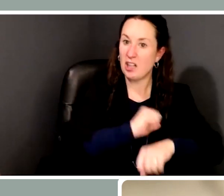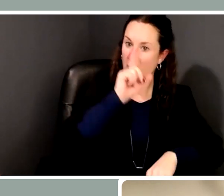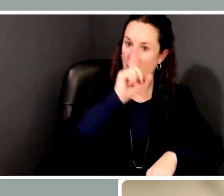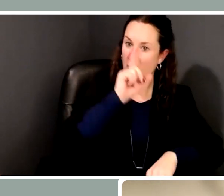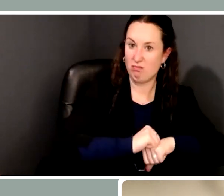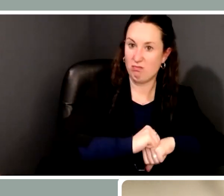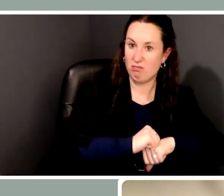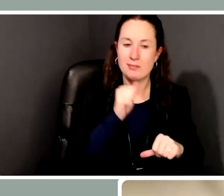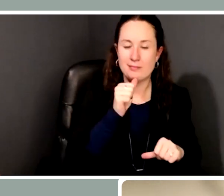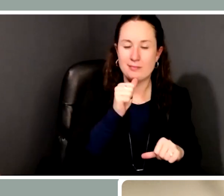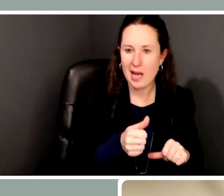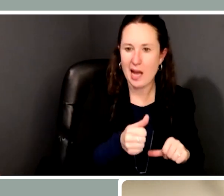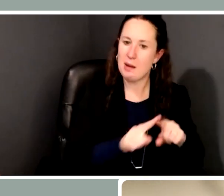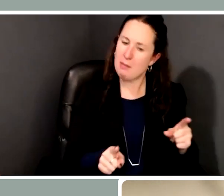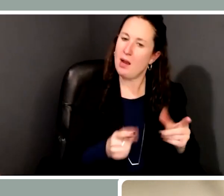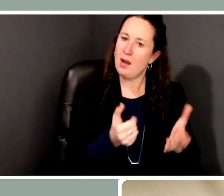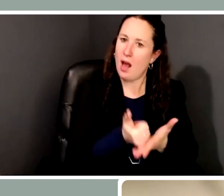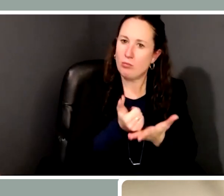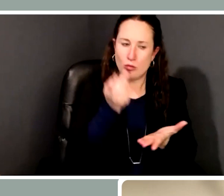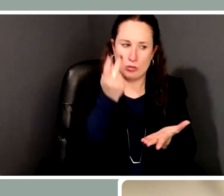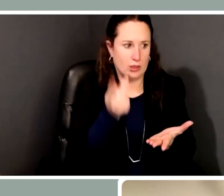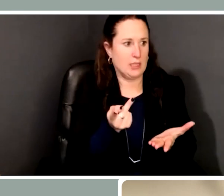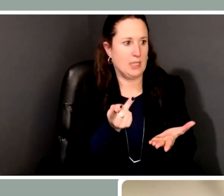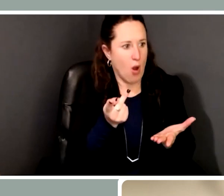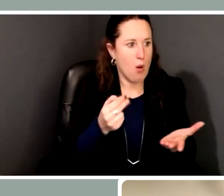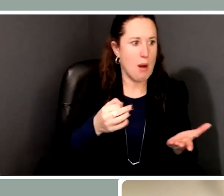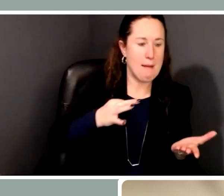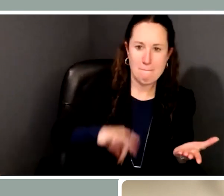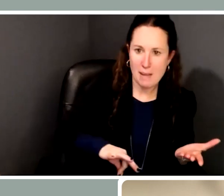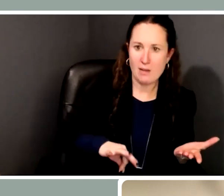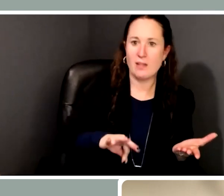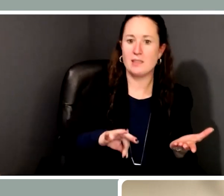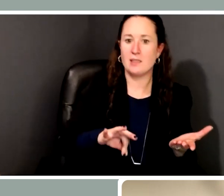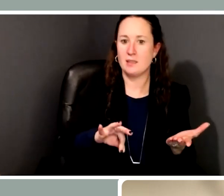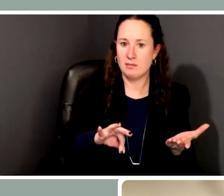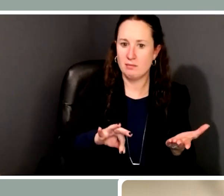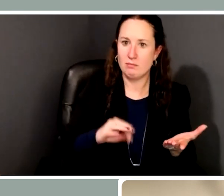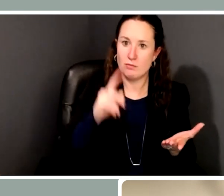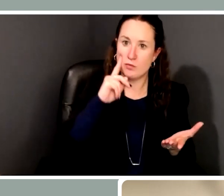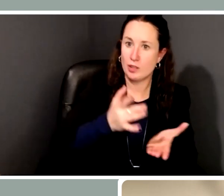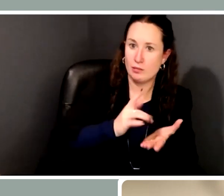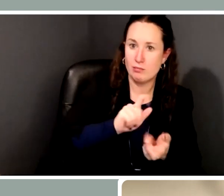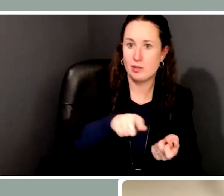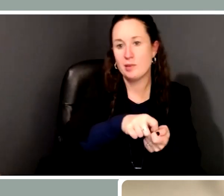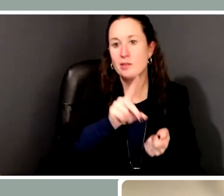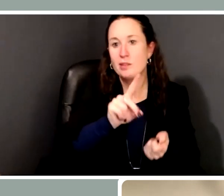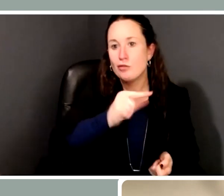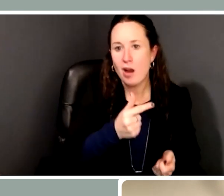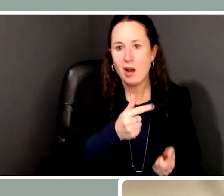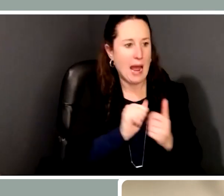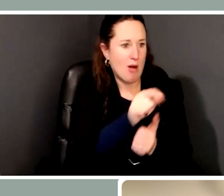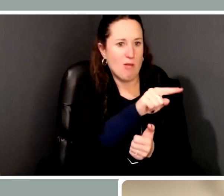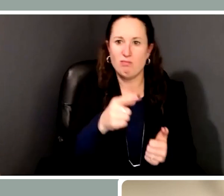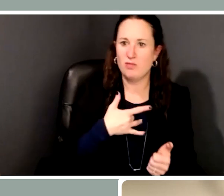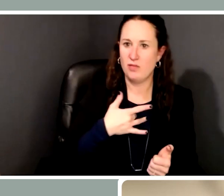good ideas about whether there are benefits to a particular drug or how it's tolerated. And so